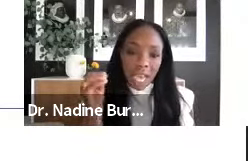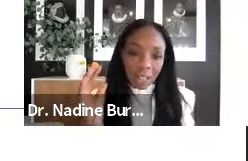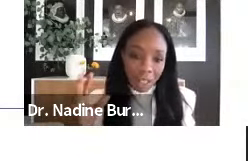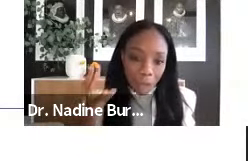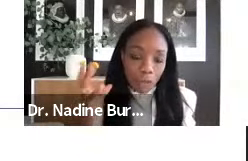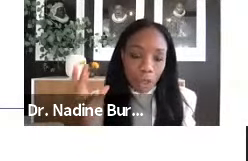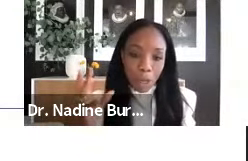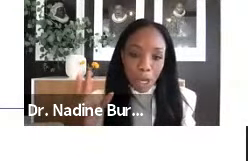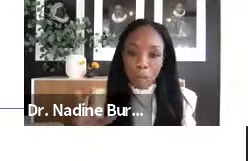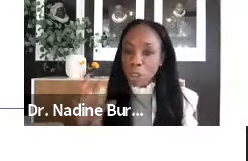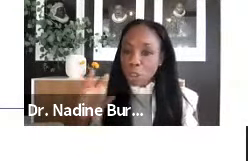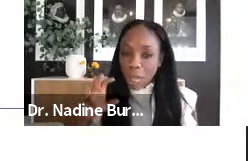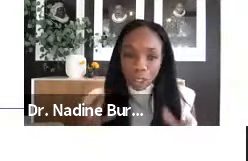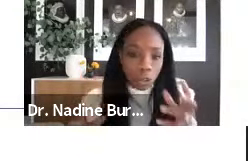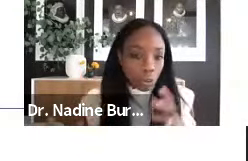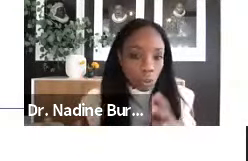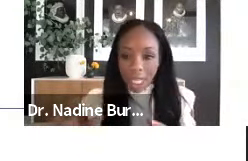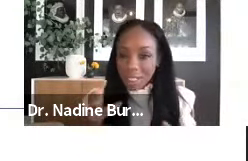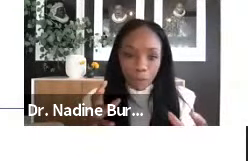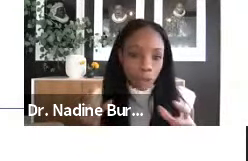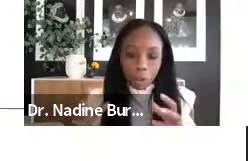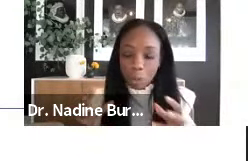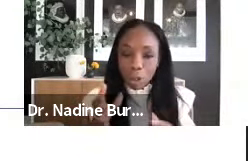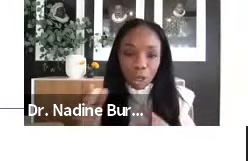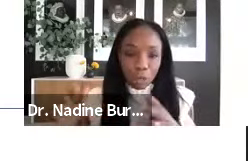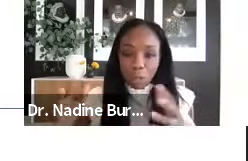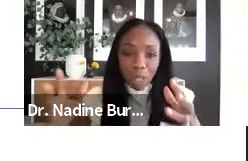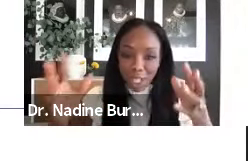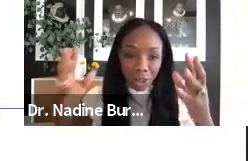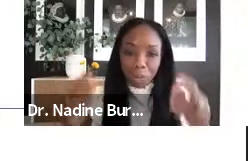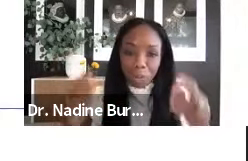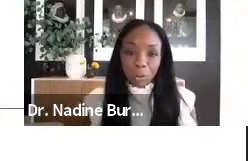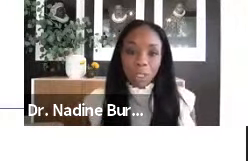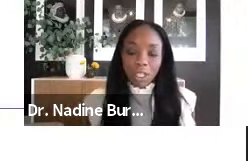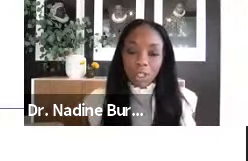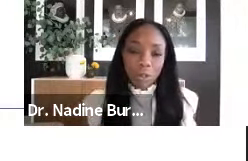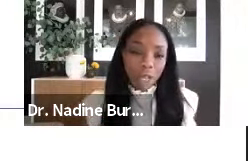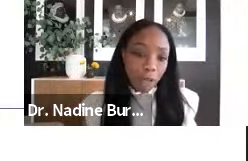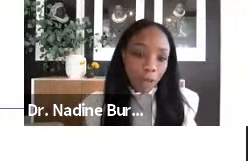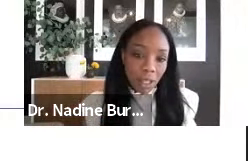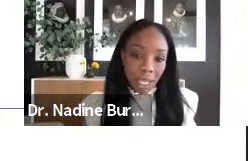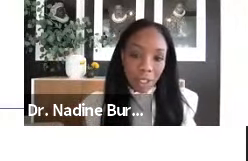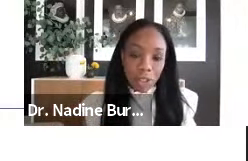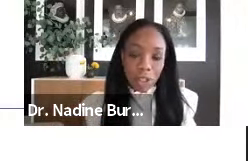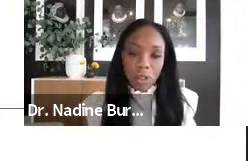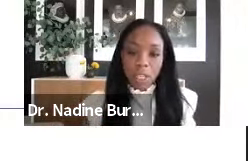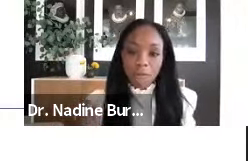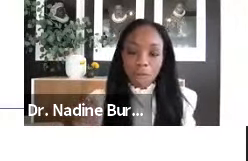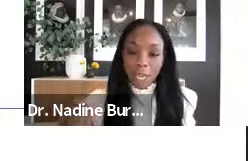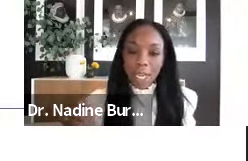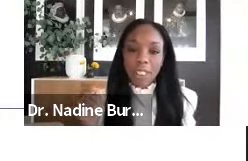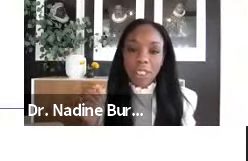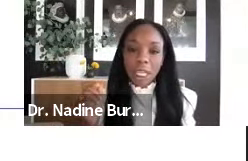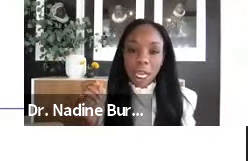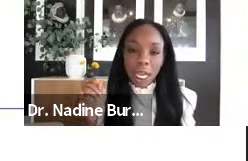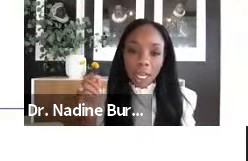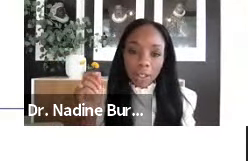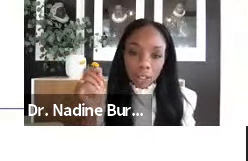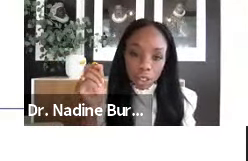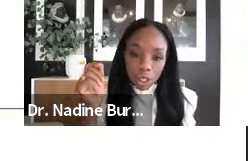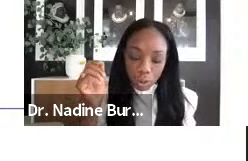concerns, and lift them up. Try to do that difficult work of wading through to try to find the answers,